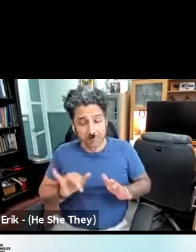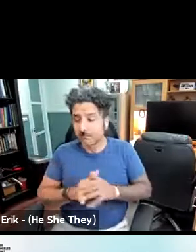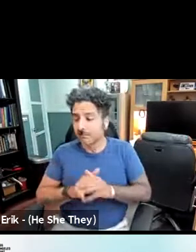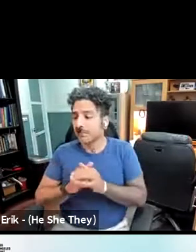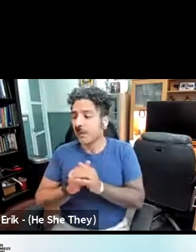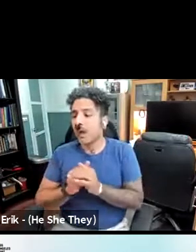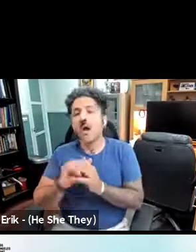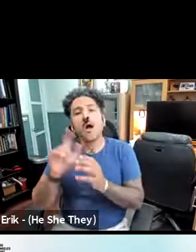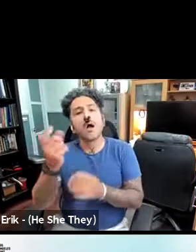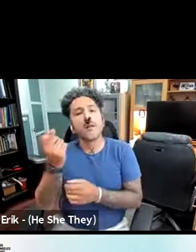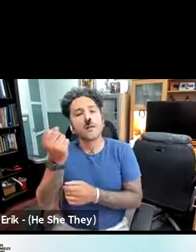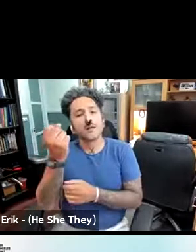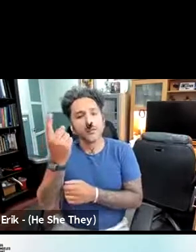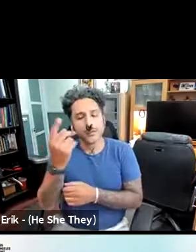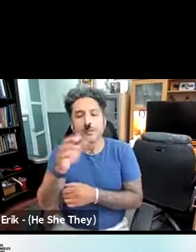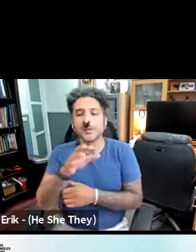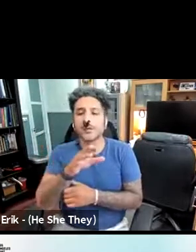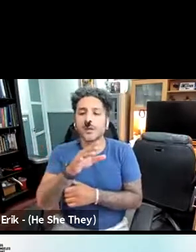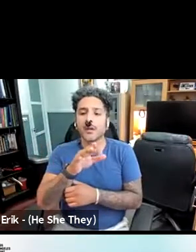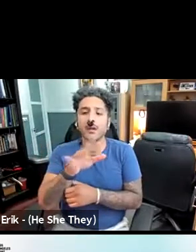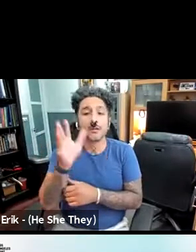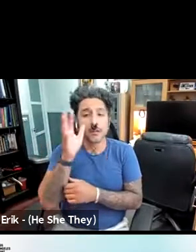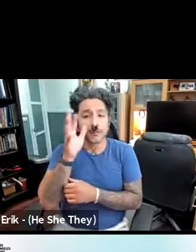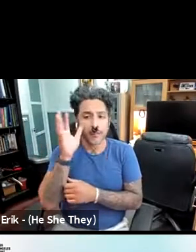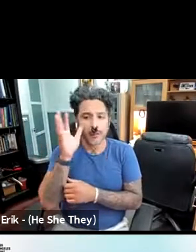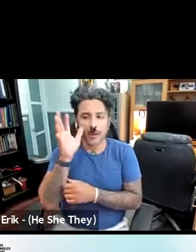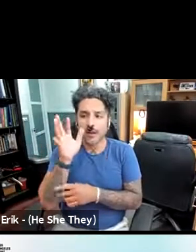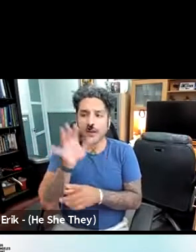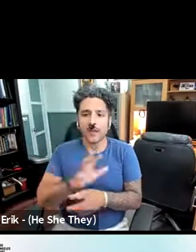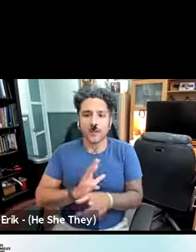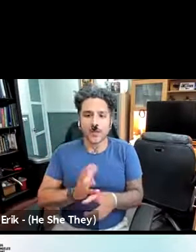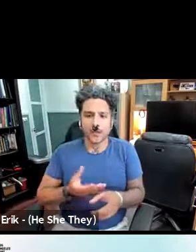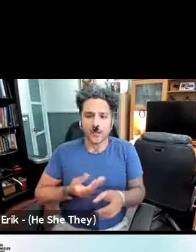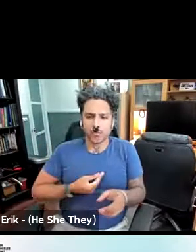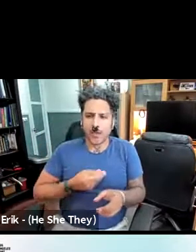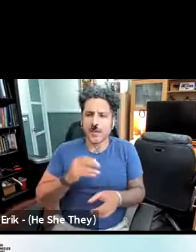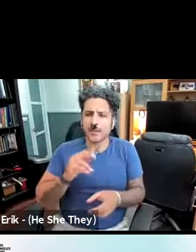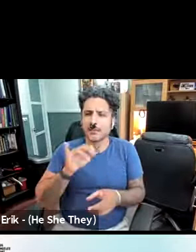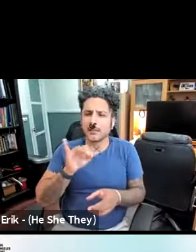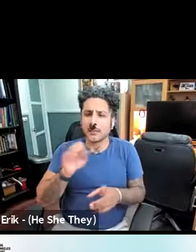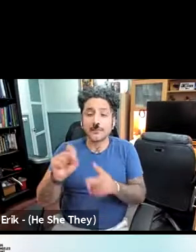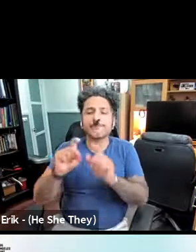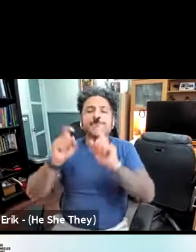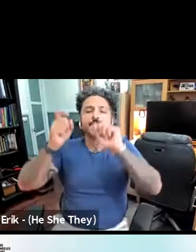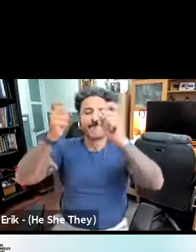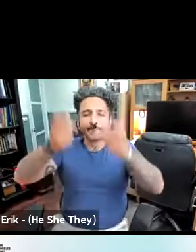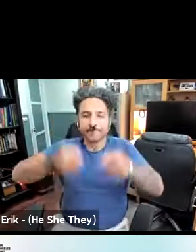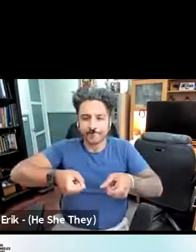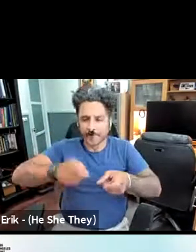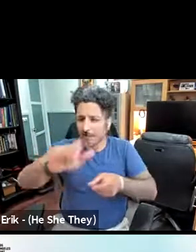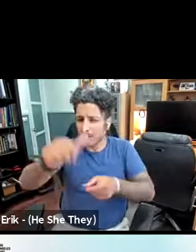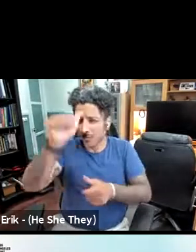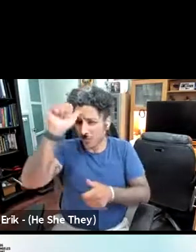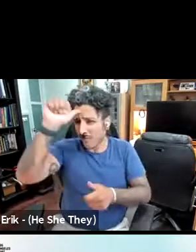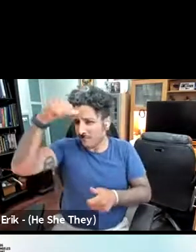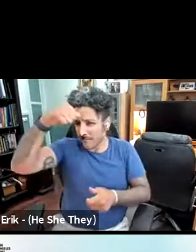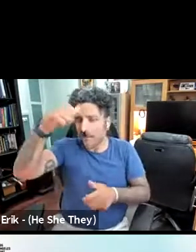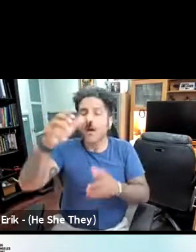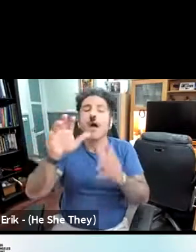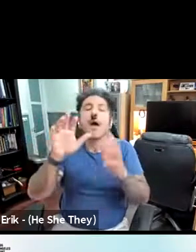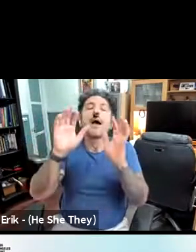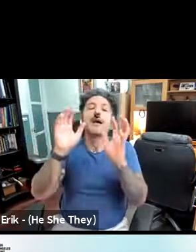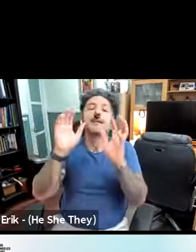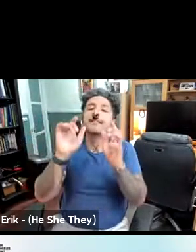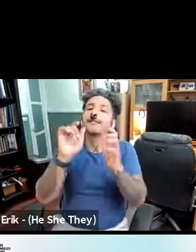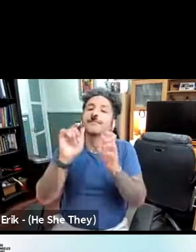And understand that no matter what, I guess as a parent, that this is a gift. Even in your most probably darkest moments, I would like for you to remember that this is a gift.